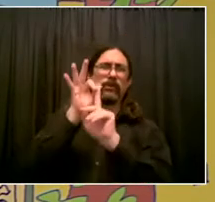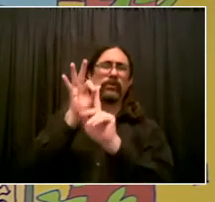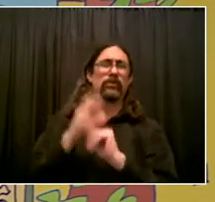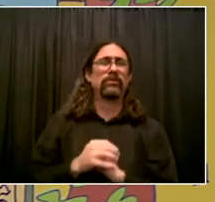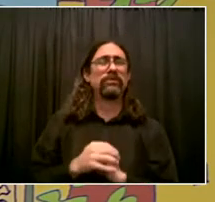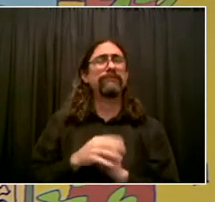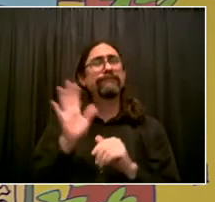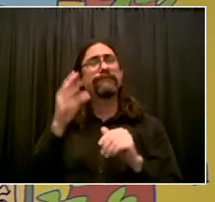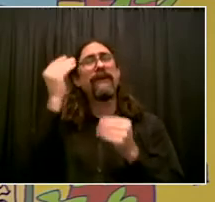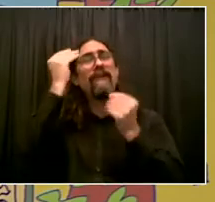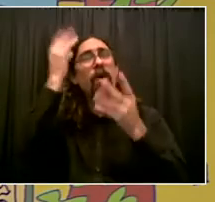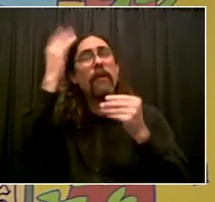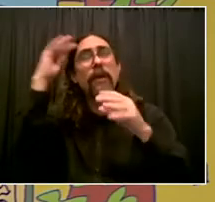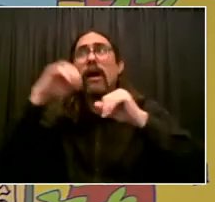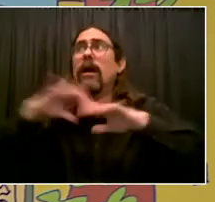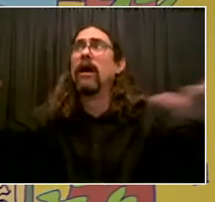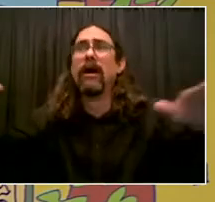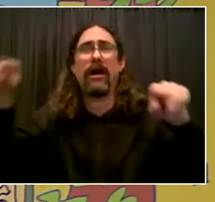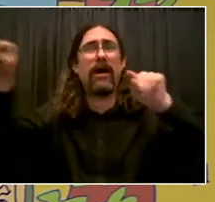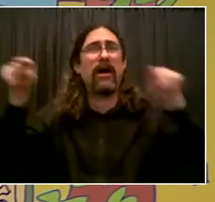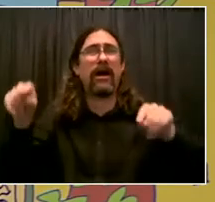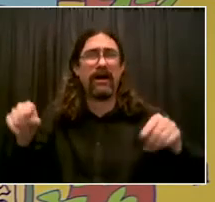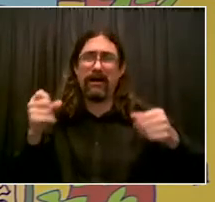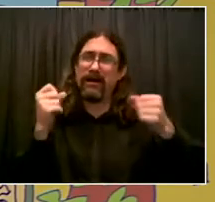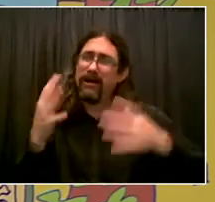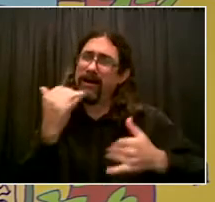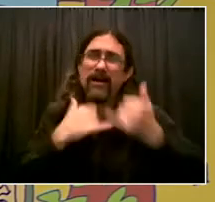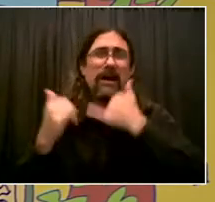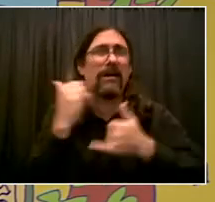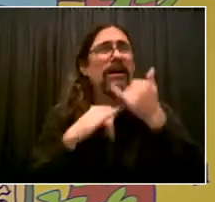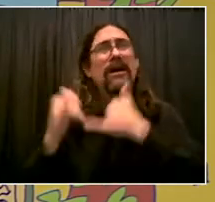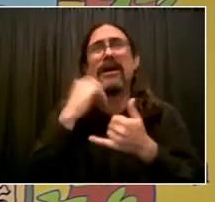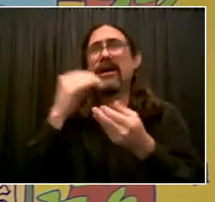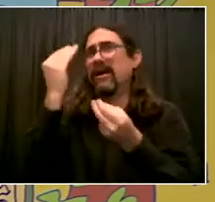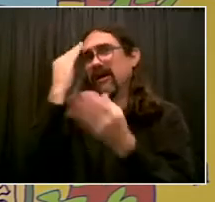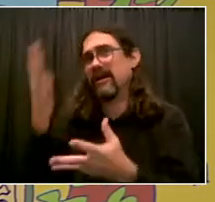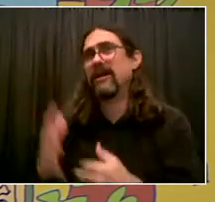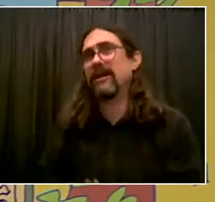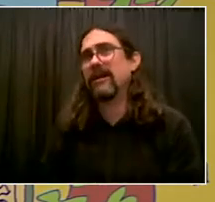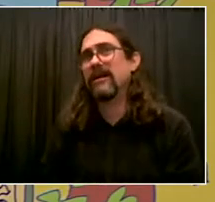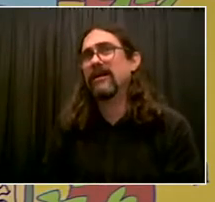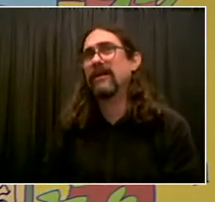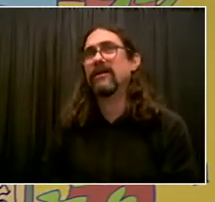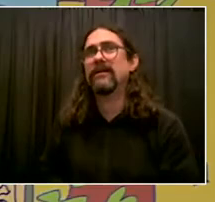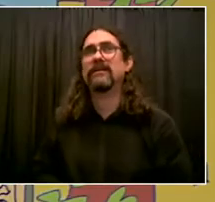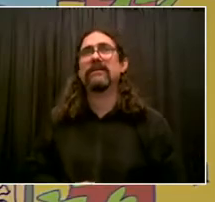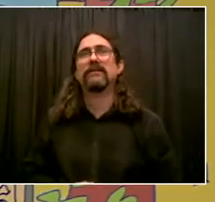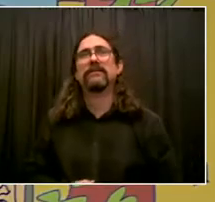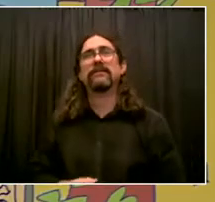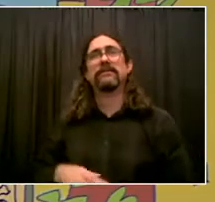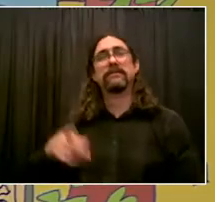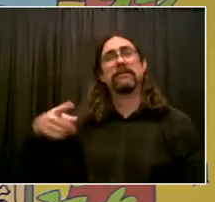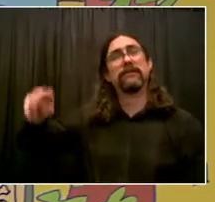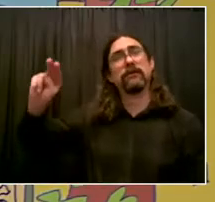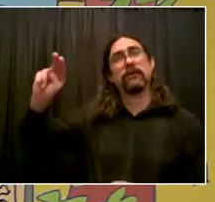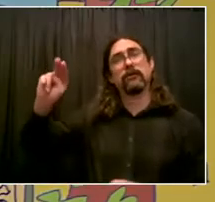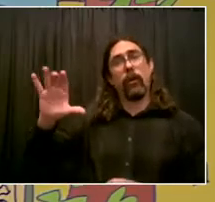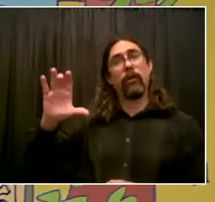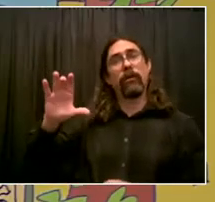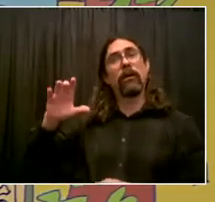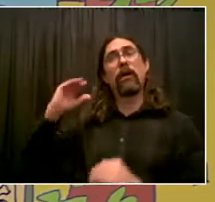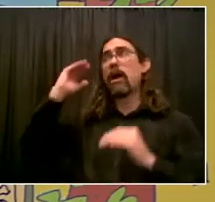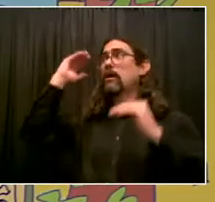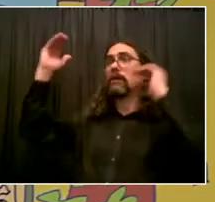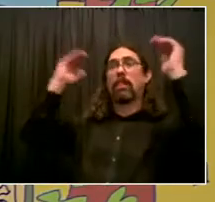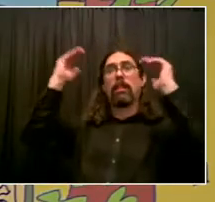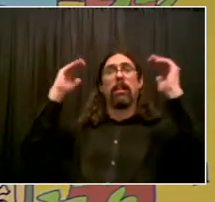all adults in New York City have gotten at least one dose. And it's a super, super majority. So the vast majority of people have decided this is the right thing to